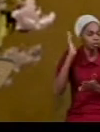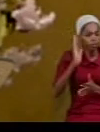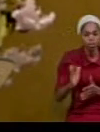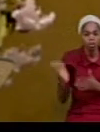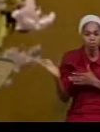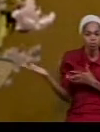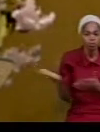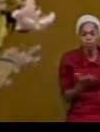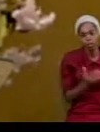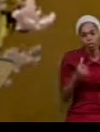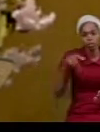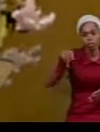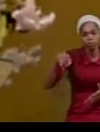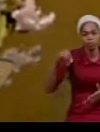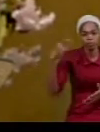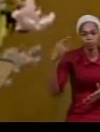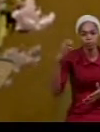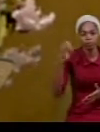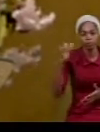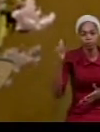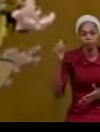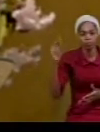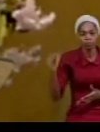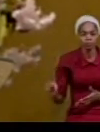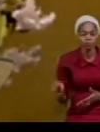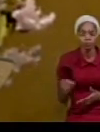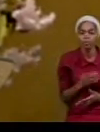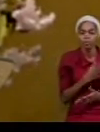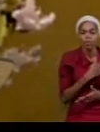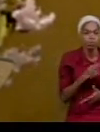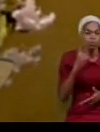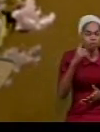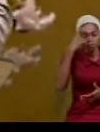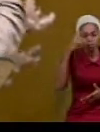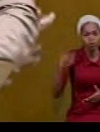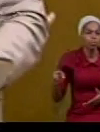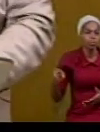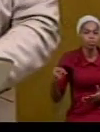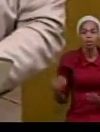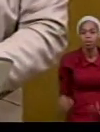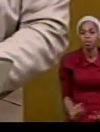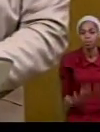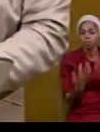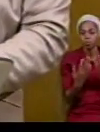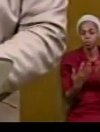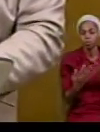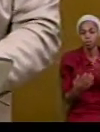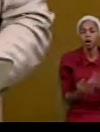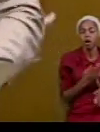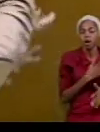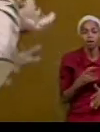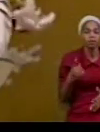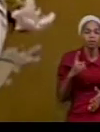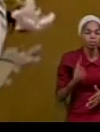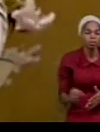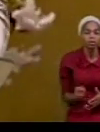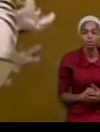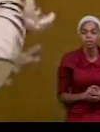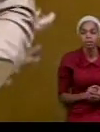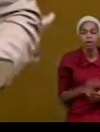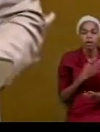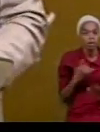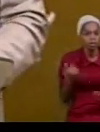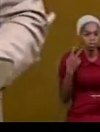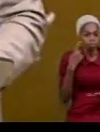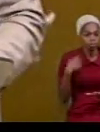offering and the other for a sin offering, and the priest shall make an atonement for her, and she shall be clean. Here we see the